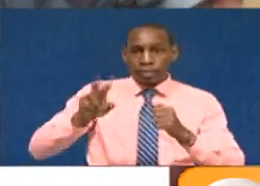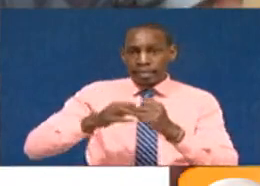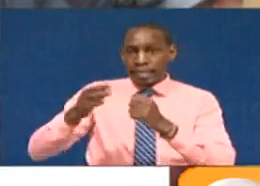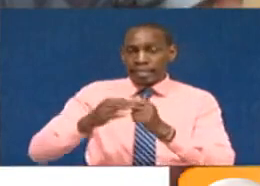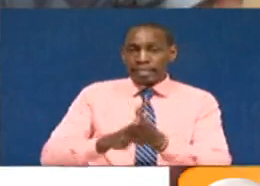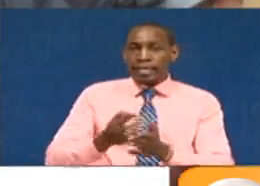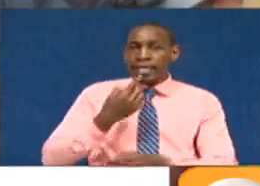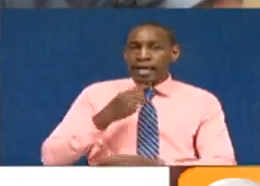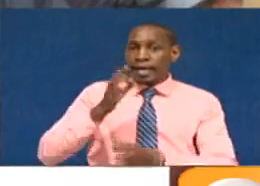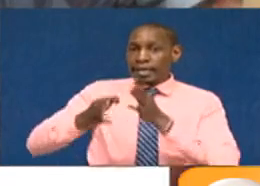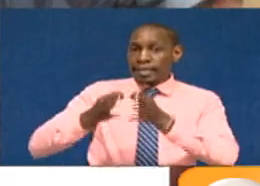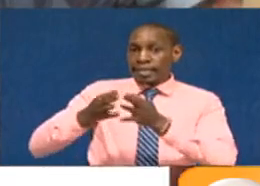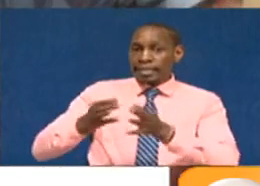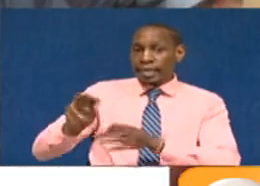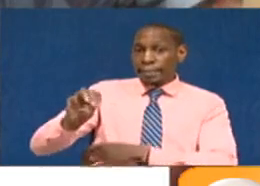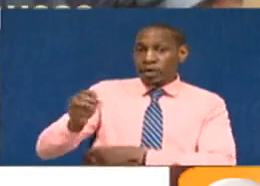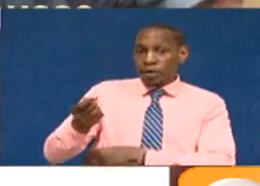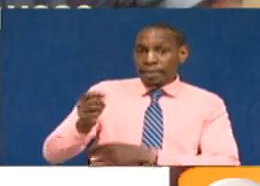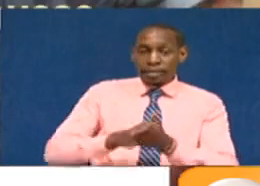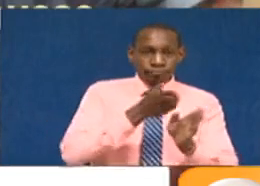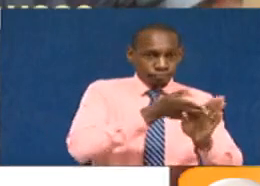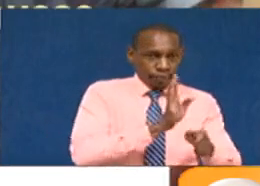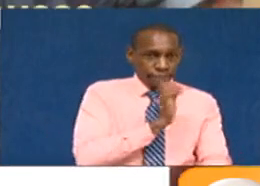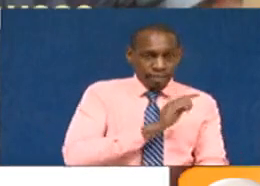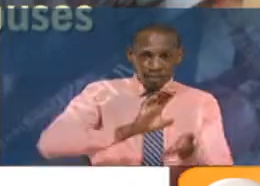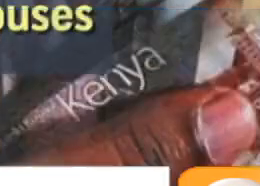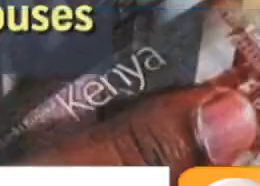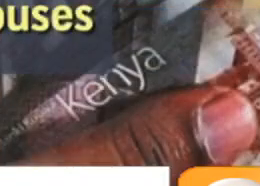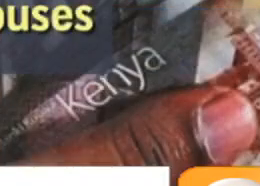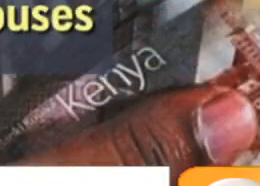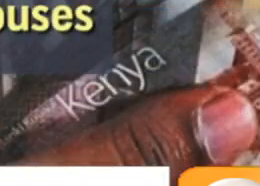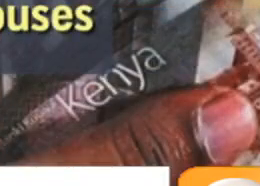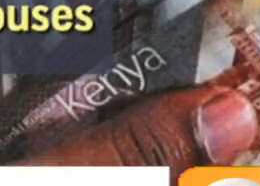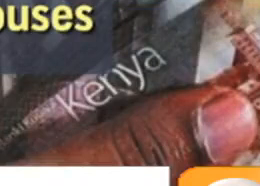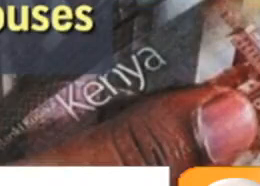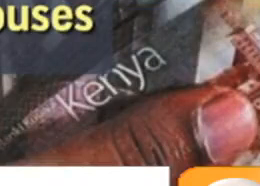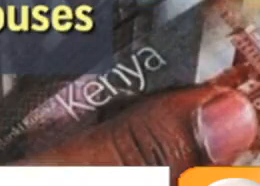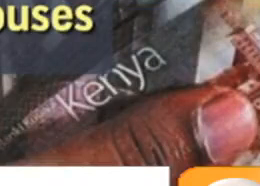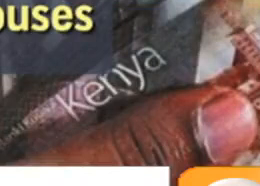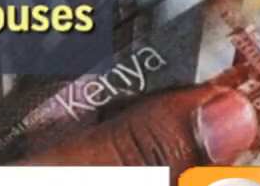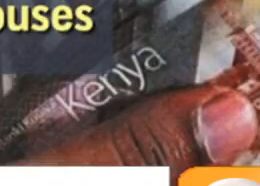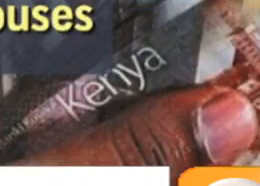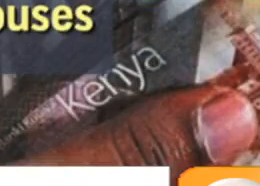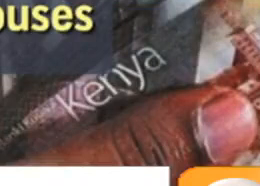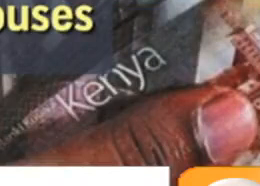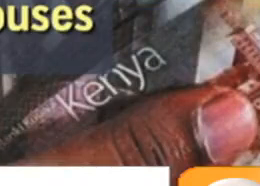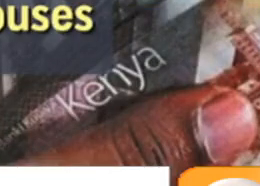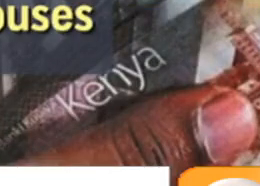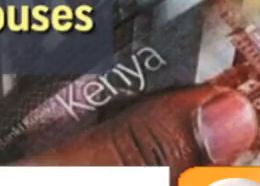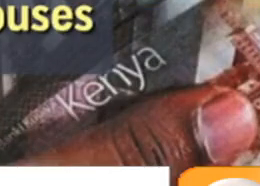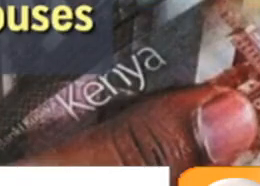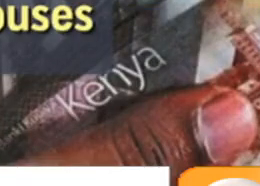2018, 133 million shillings were withdrawn in cash from bank accounts. The rest is reported to have been